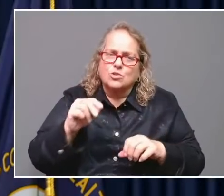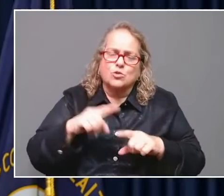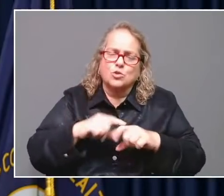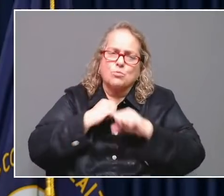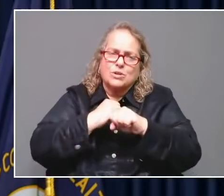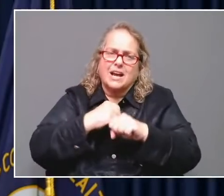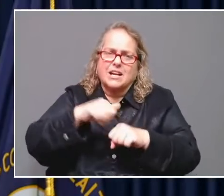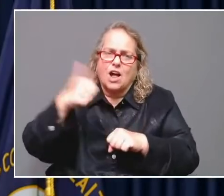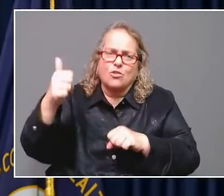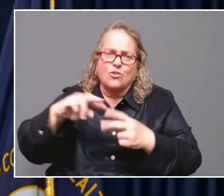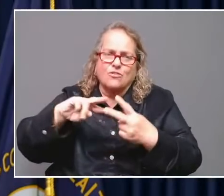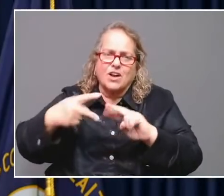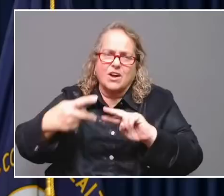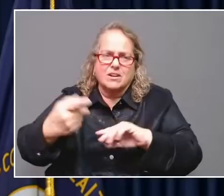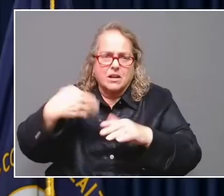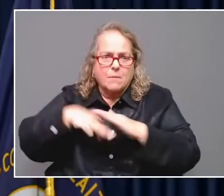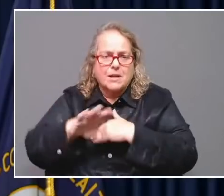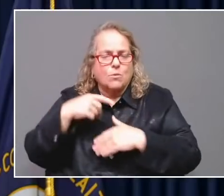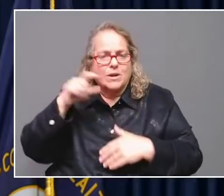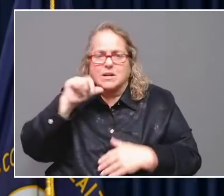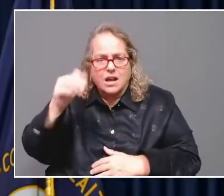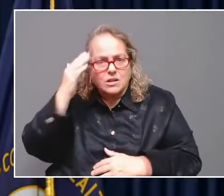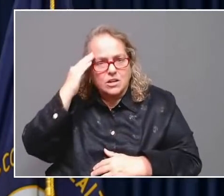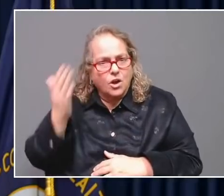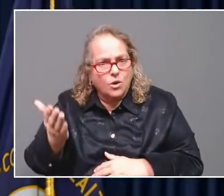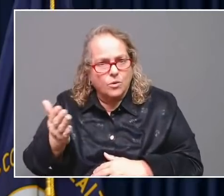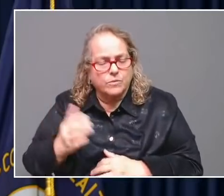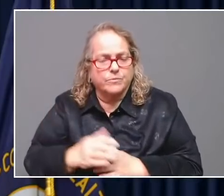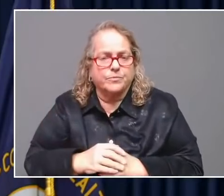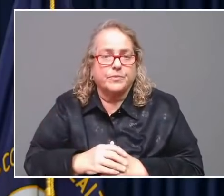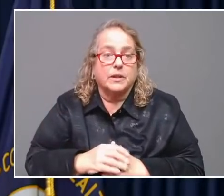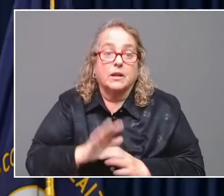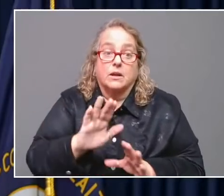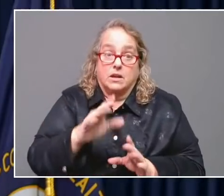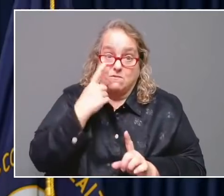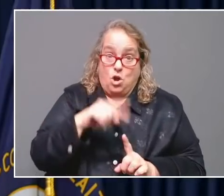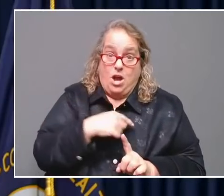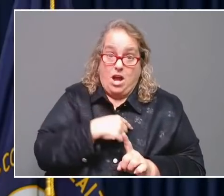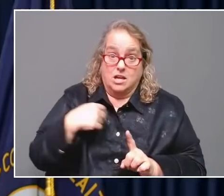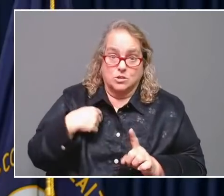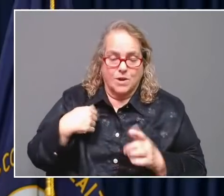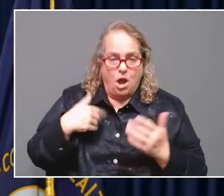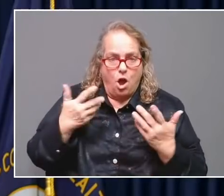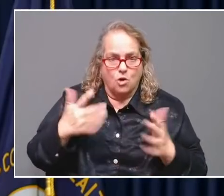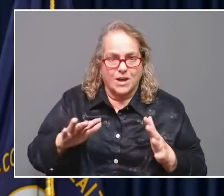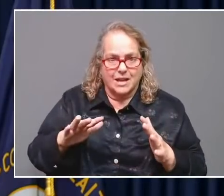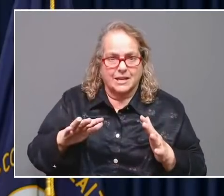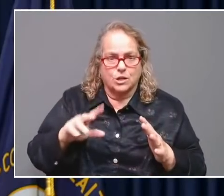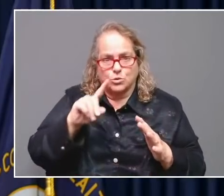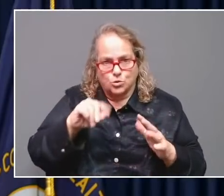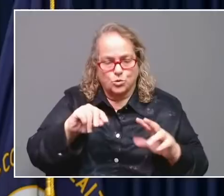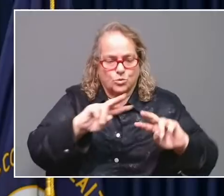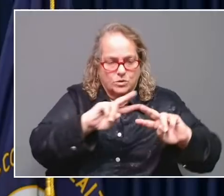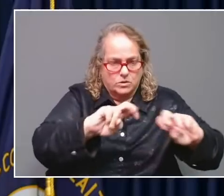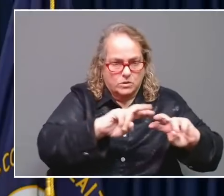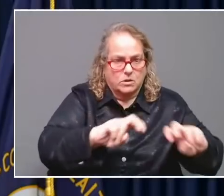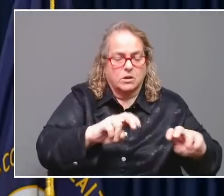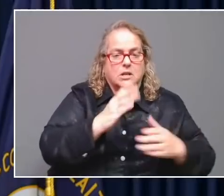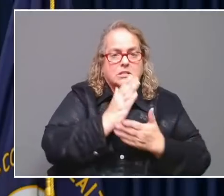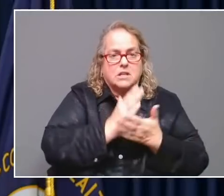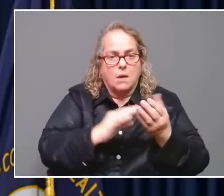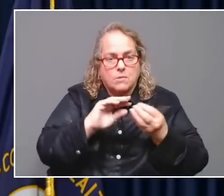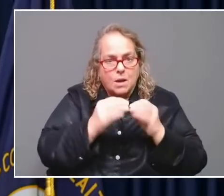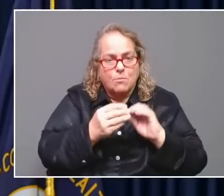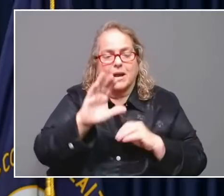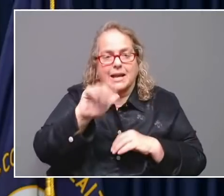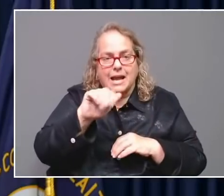Well, certainly for us, we already sequence a certain number of cases of samples, no